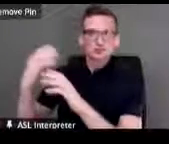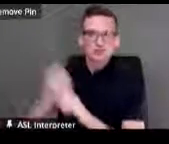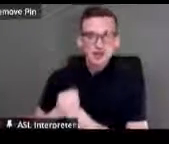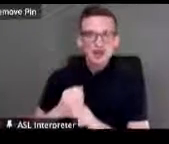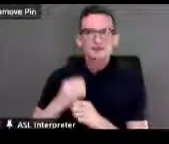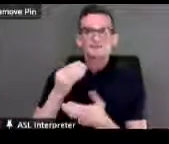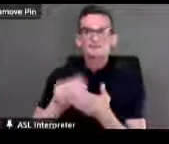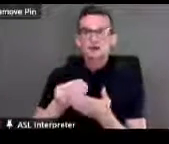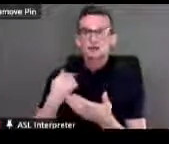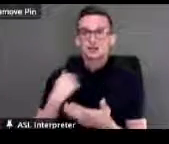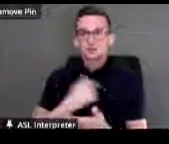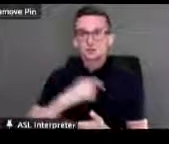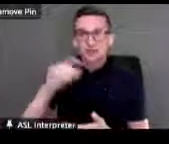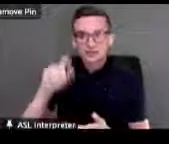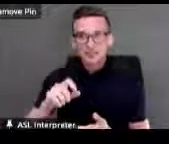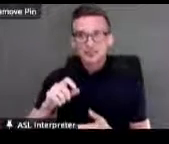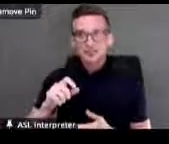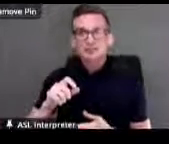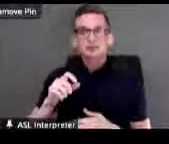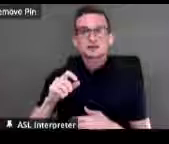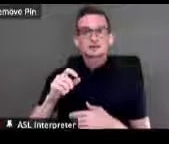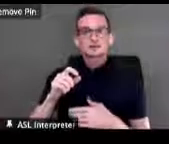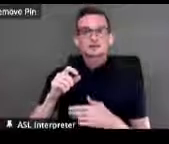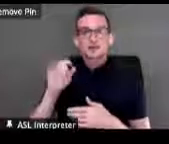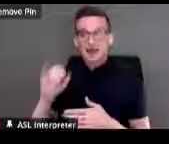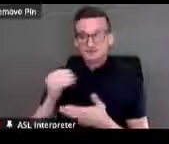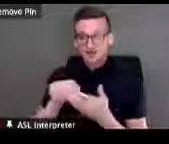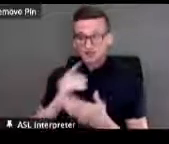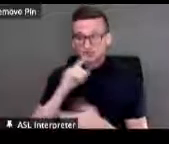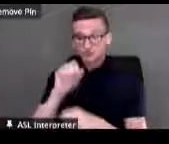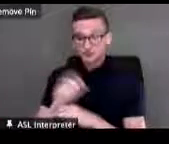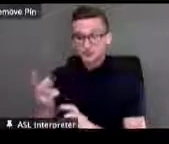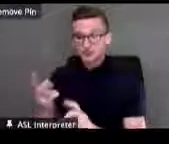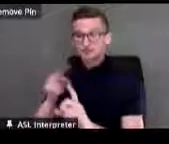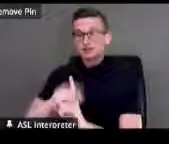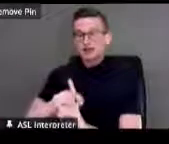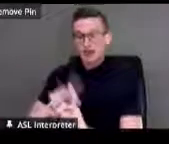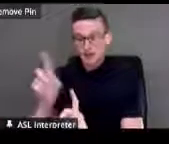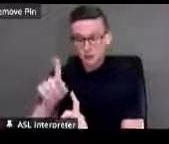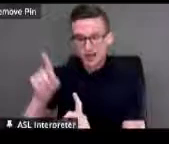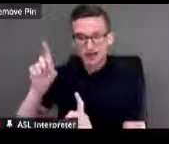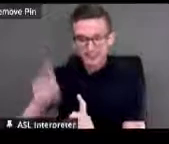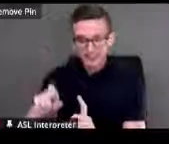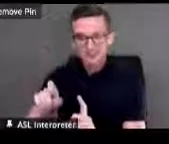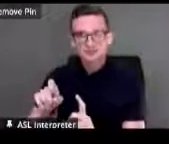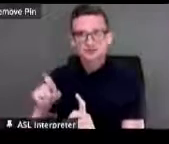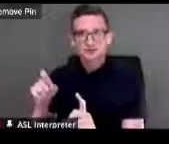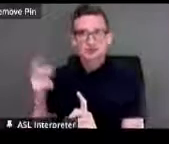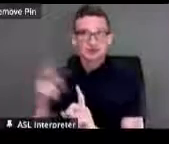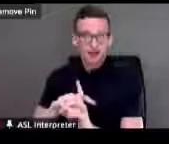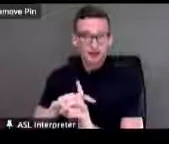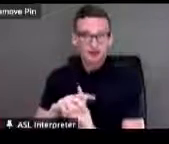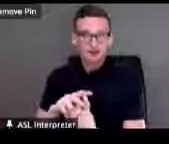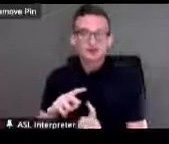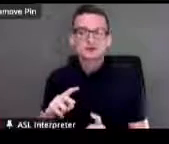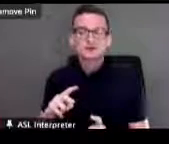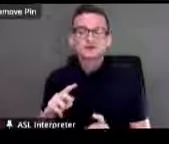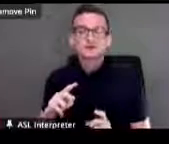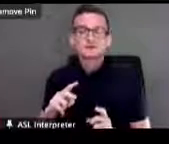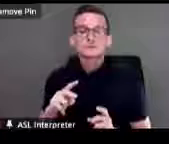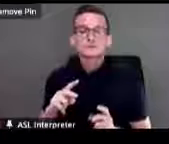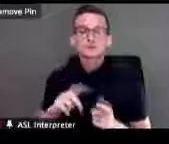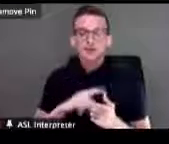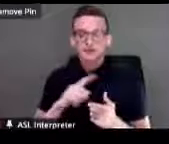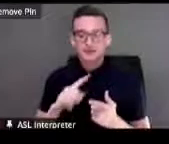sure that that funding is actually applied to the places that it needs to be applied to. And then to wrap